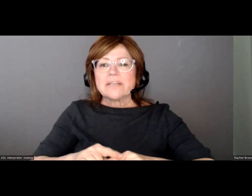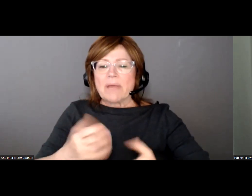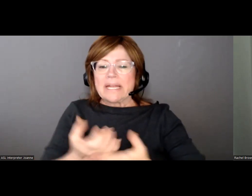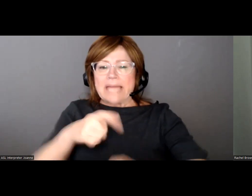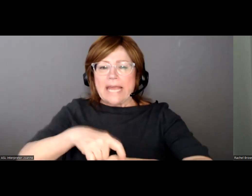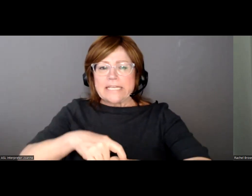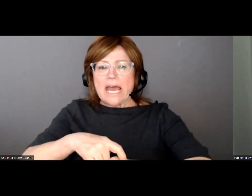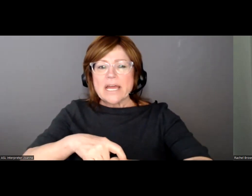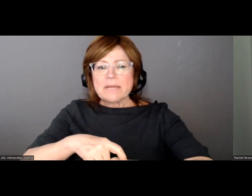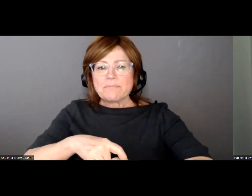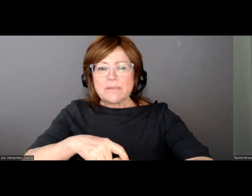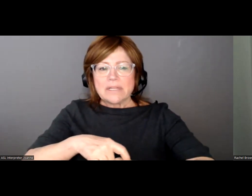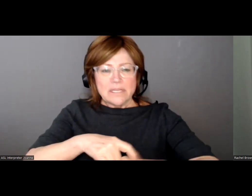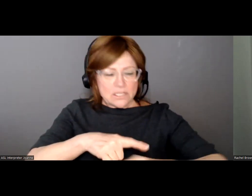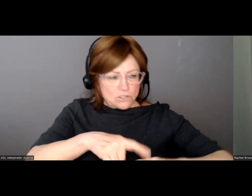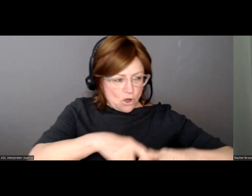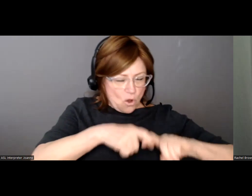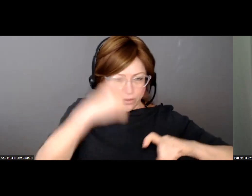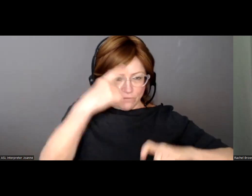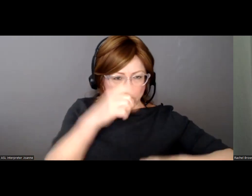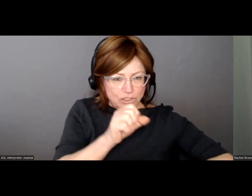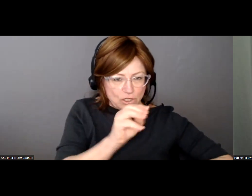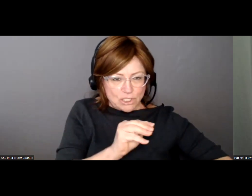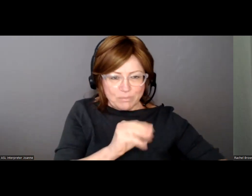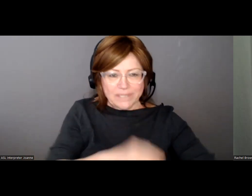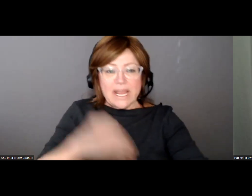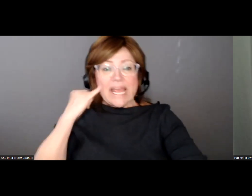don't think you're going to do it randomly, because it just doesn't happen.